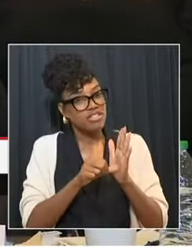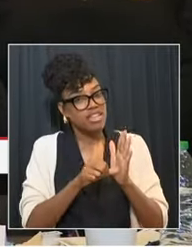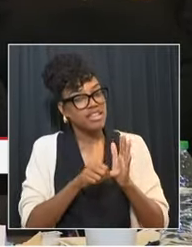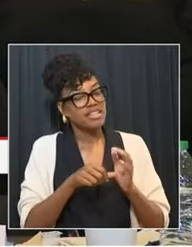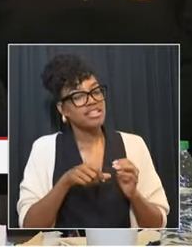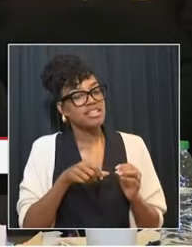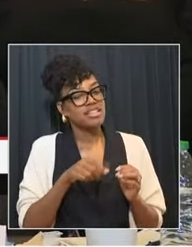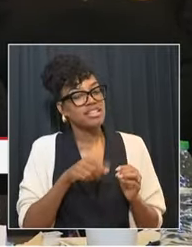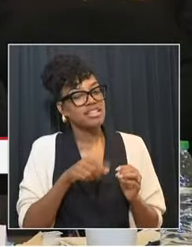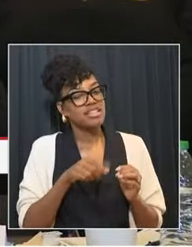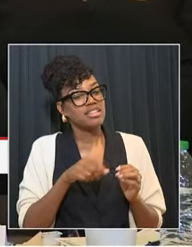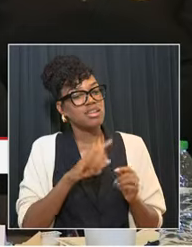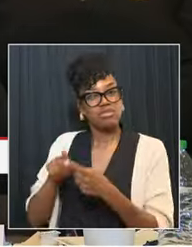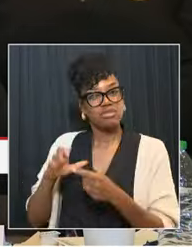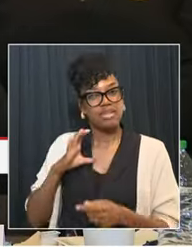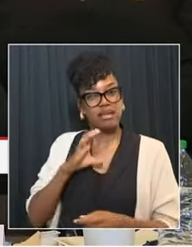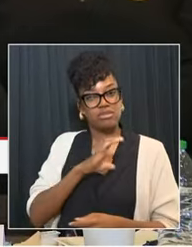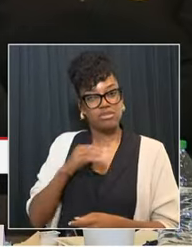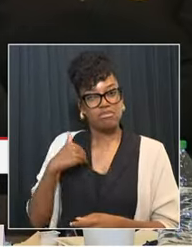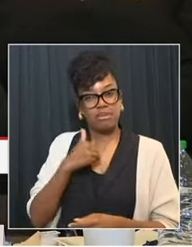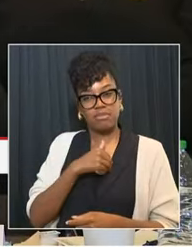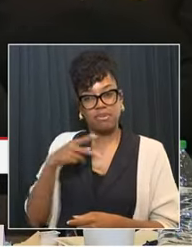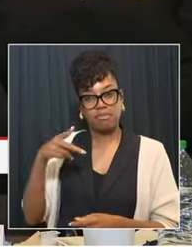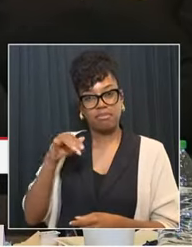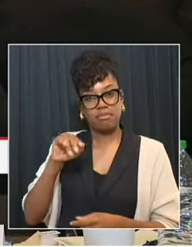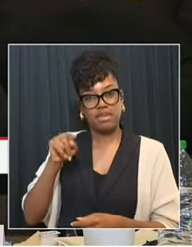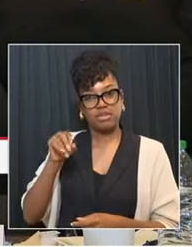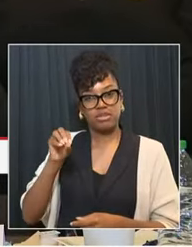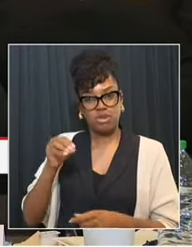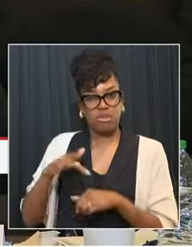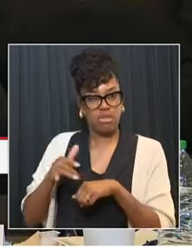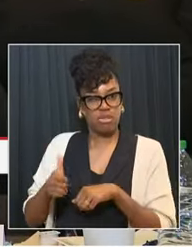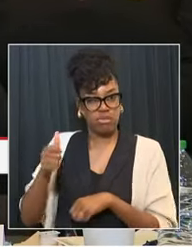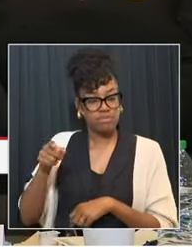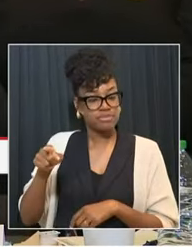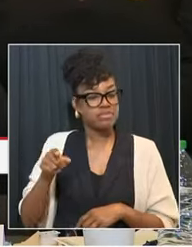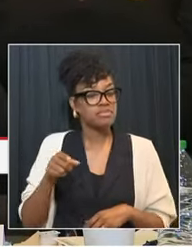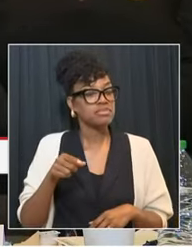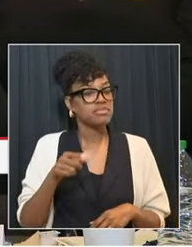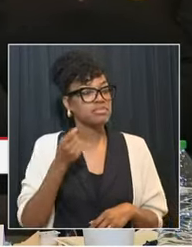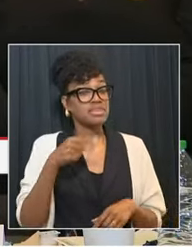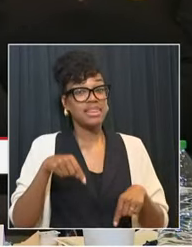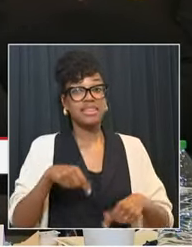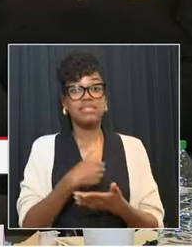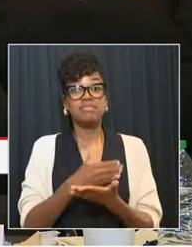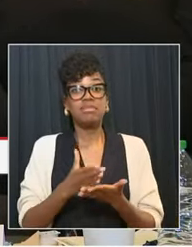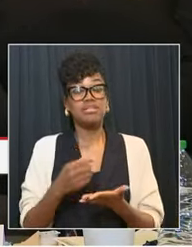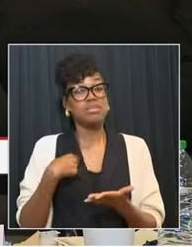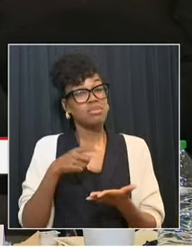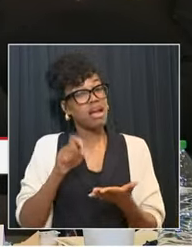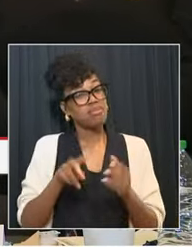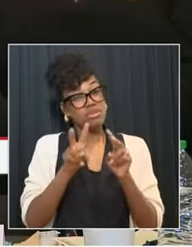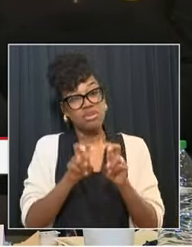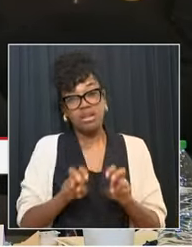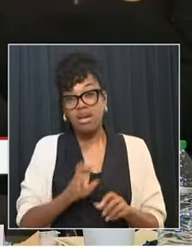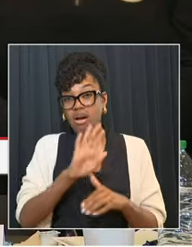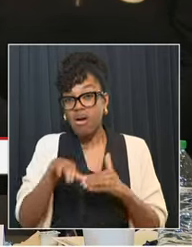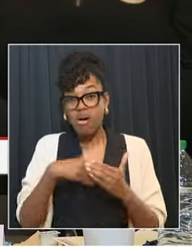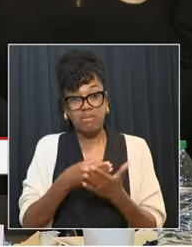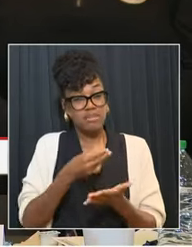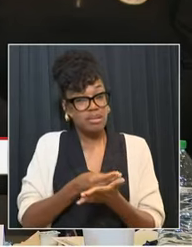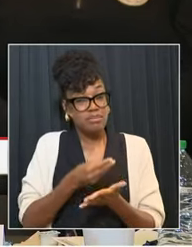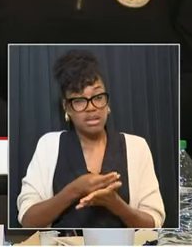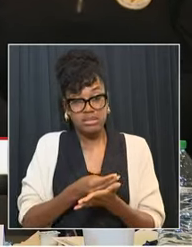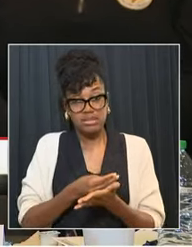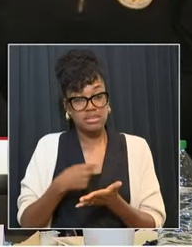responded to Councilmember Pinto. So I think over the course of this budget, we're going to have to sort of look at all the pools of money that we